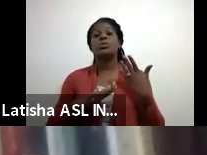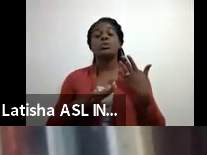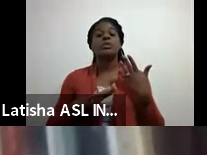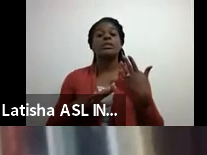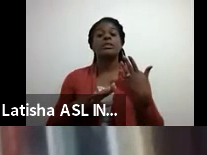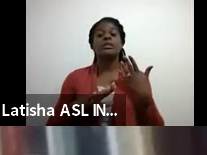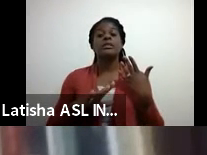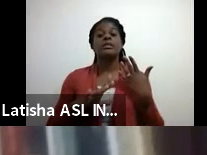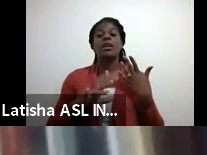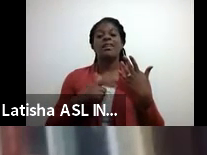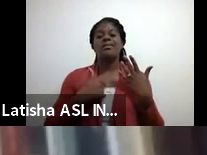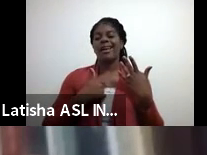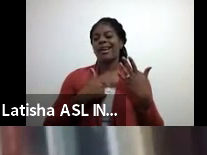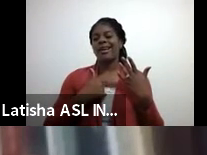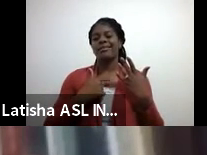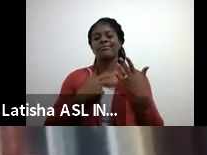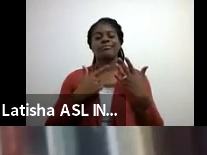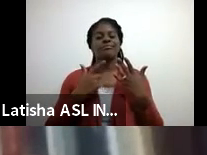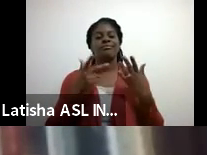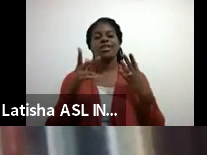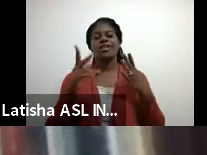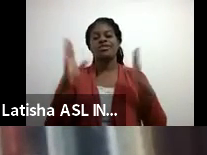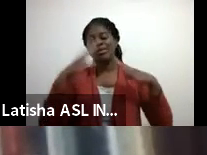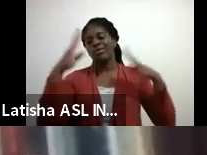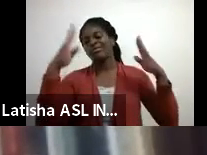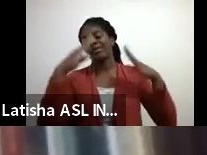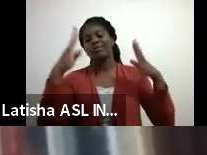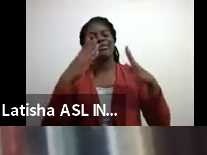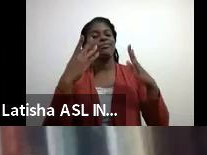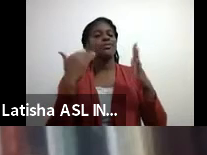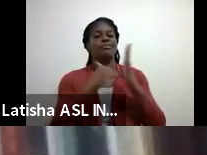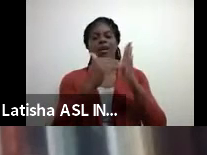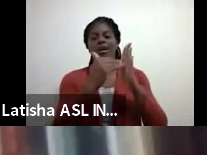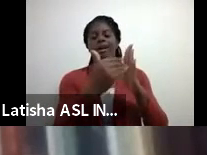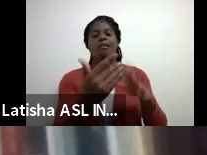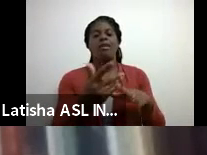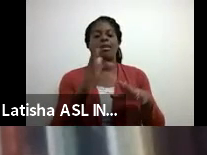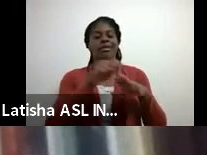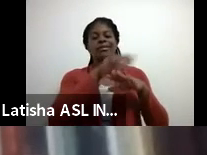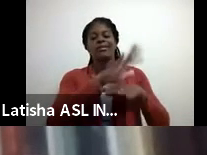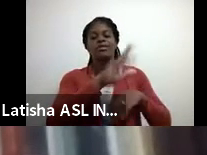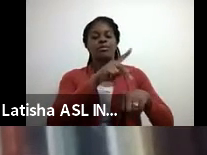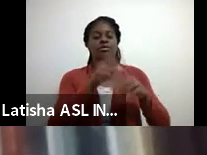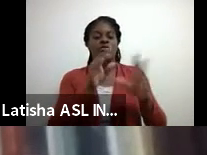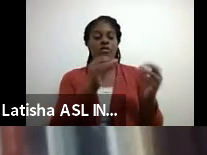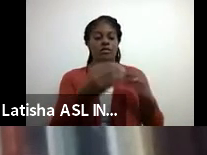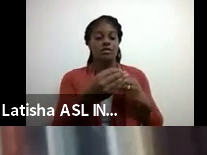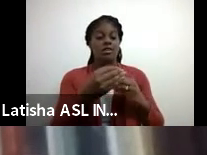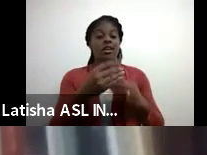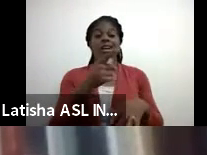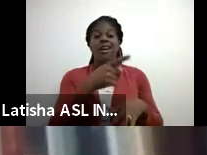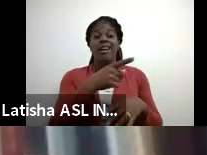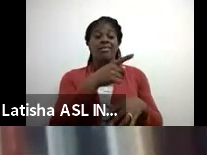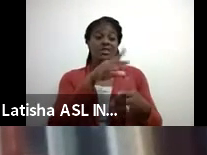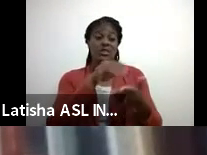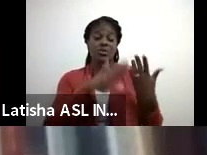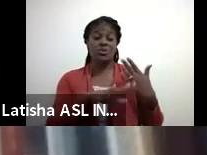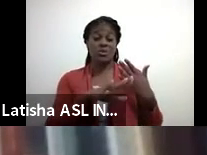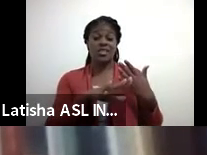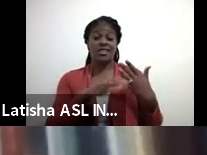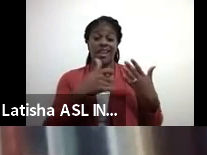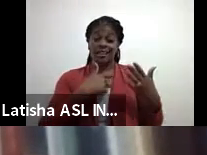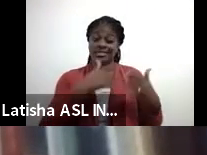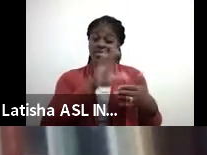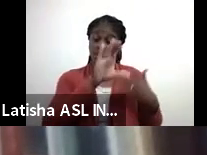constantly is getting in trouble and being sent to the principal's office, and the student is getting consequences for